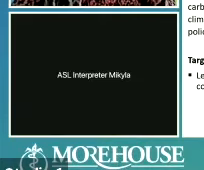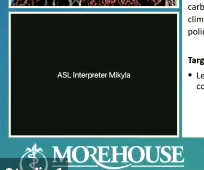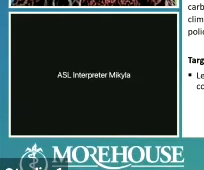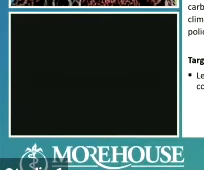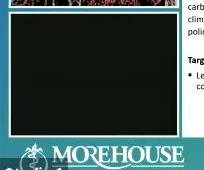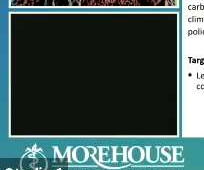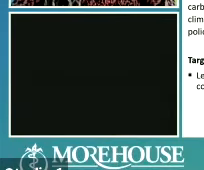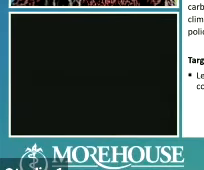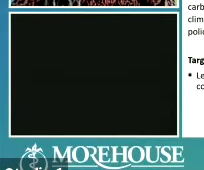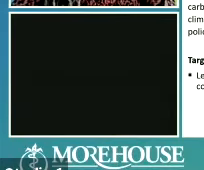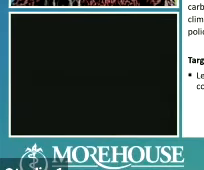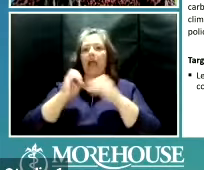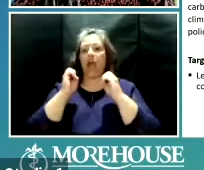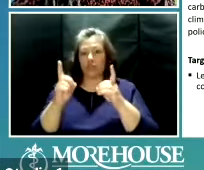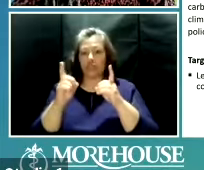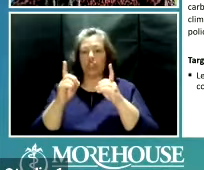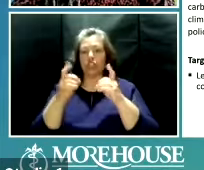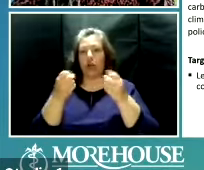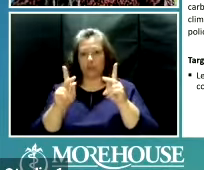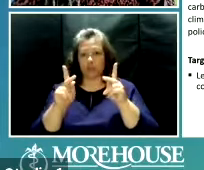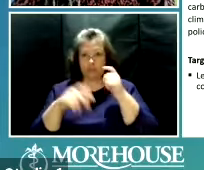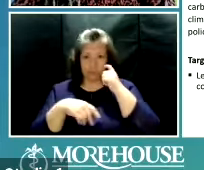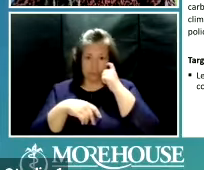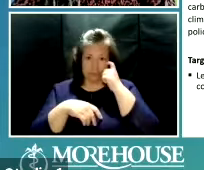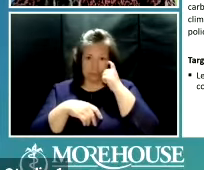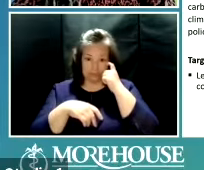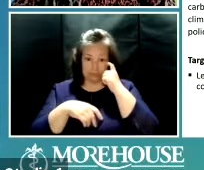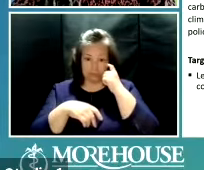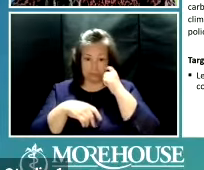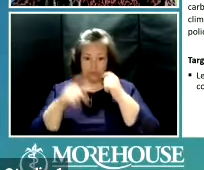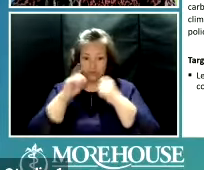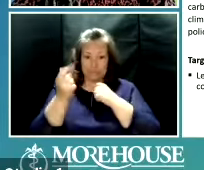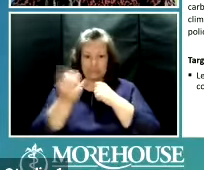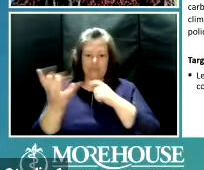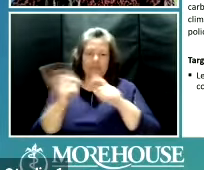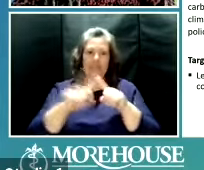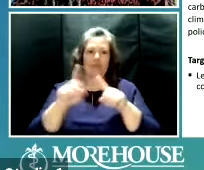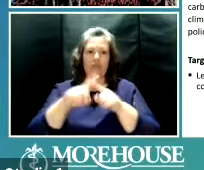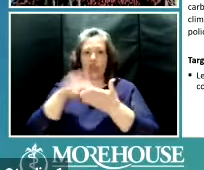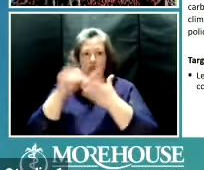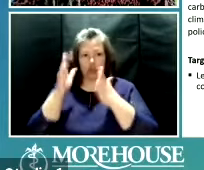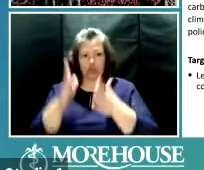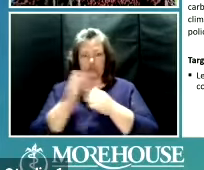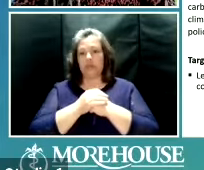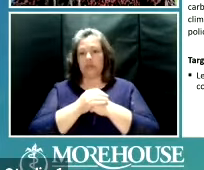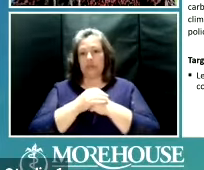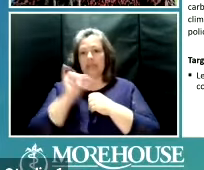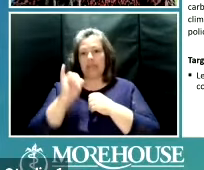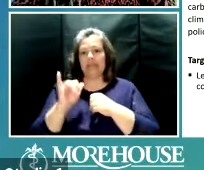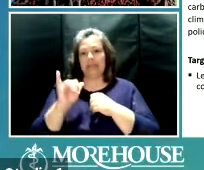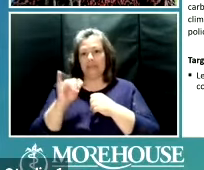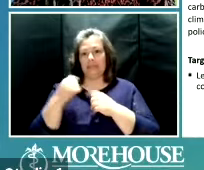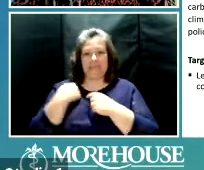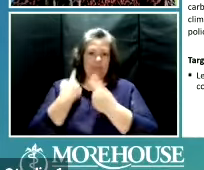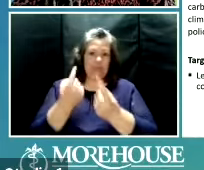training and educational opportunities for a number of different learners. This has been something that